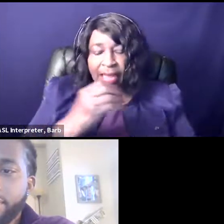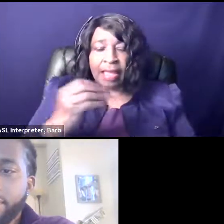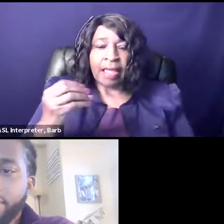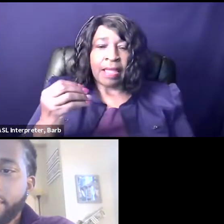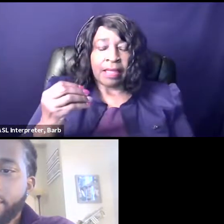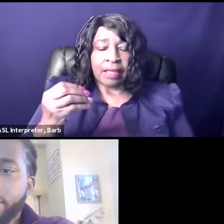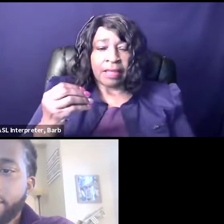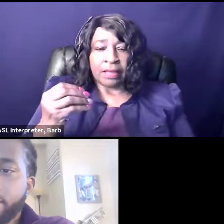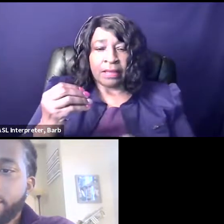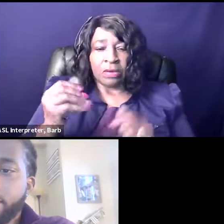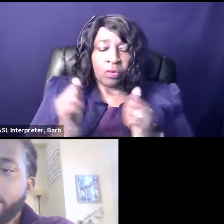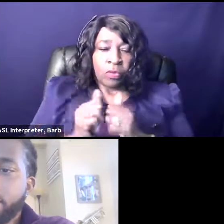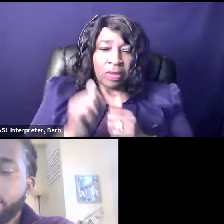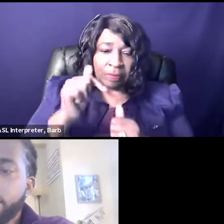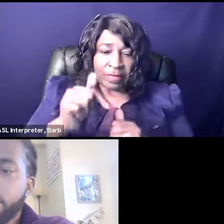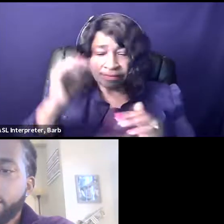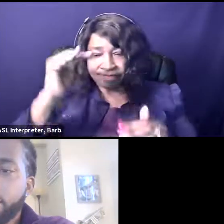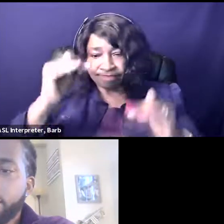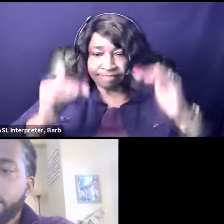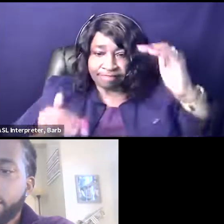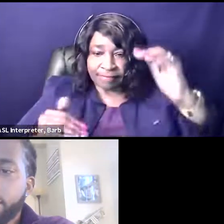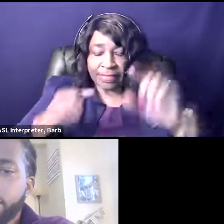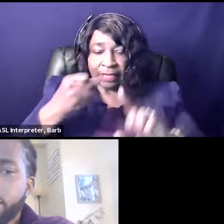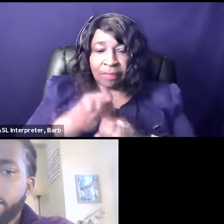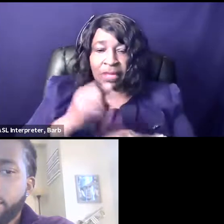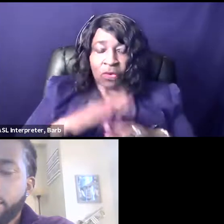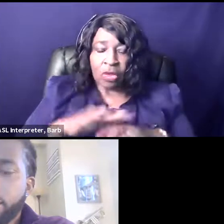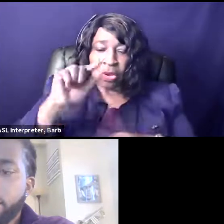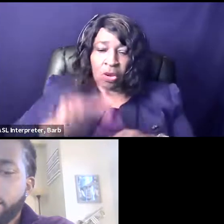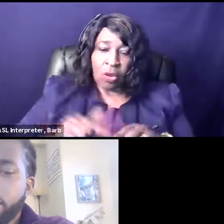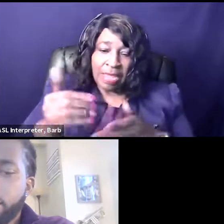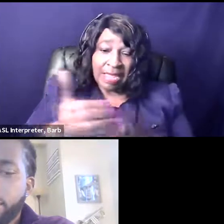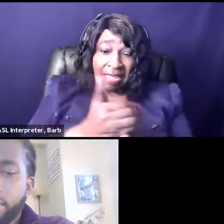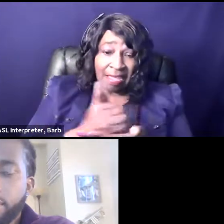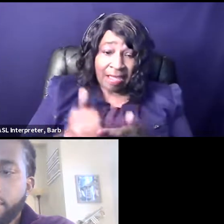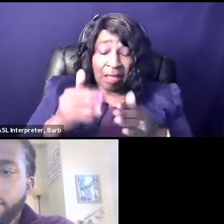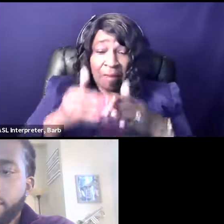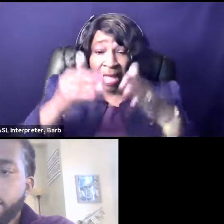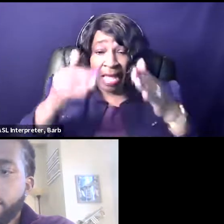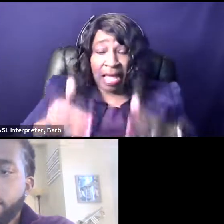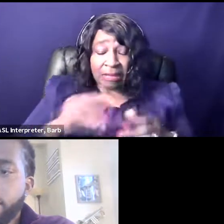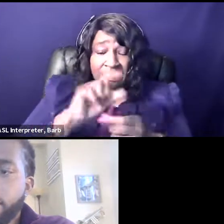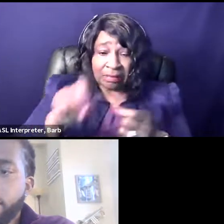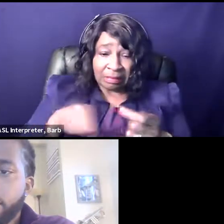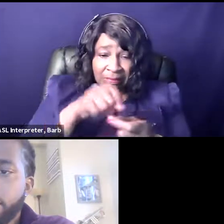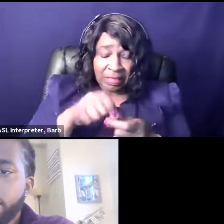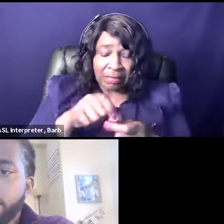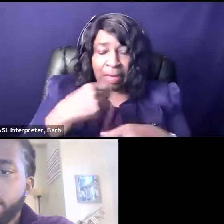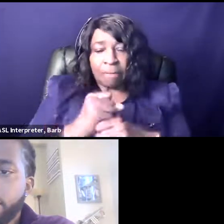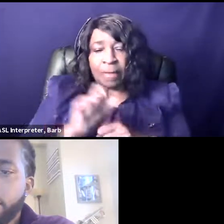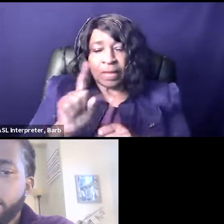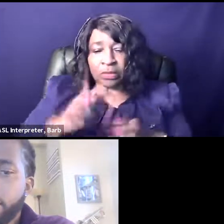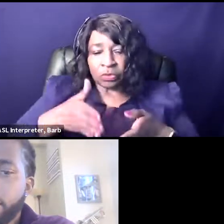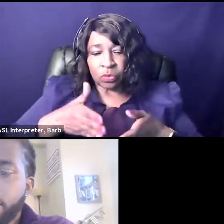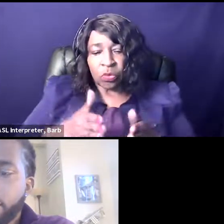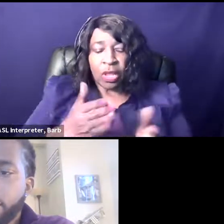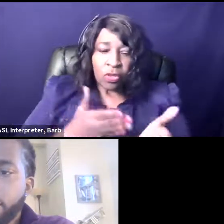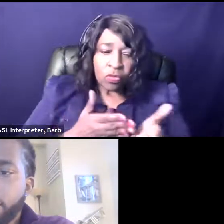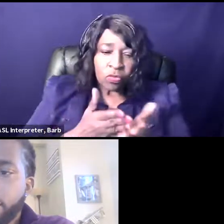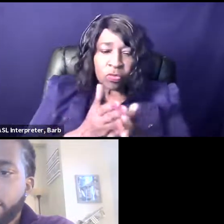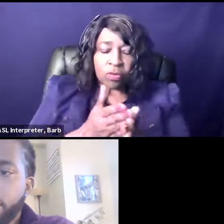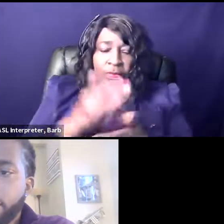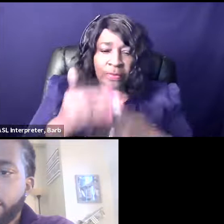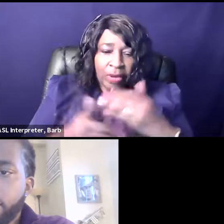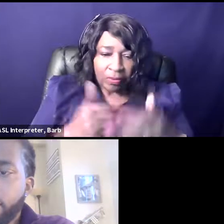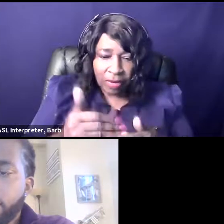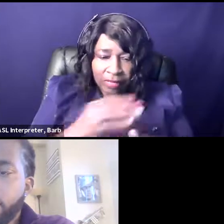the disproportionate impact on low-income households in particular, made its way through, Congress, and they